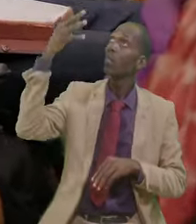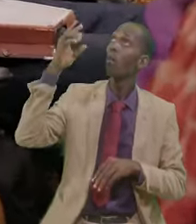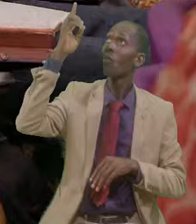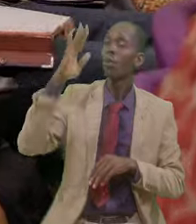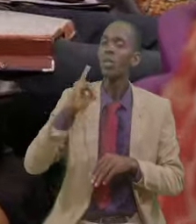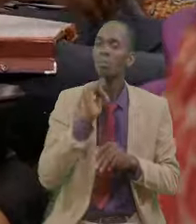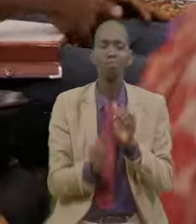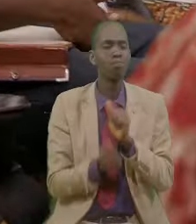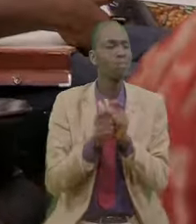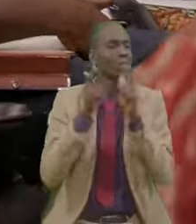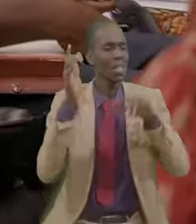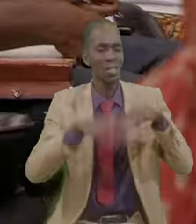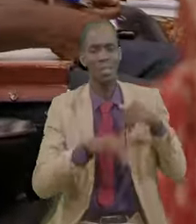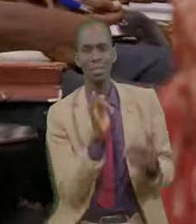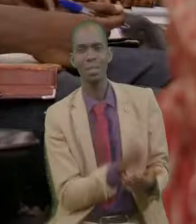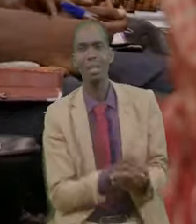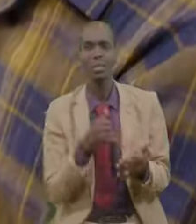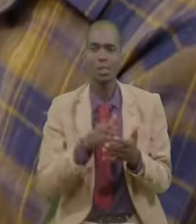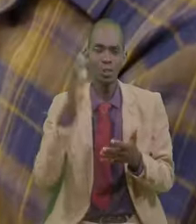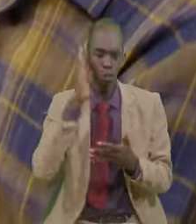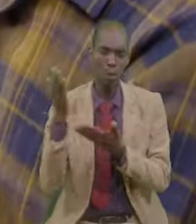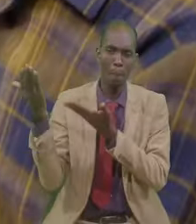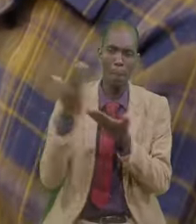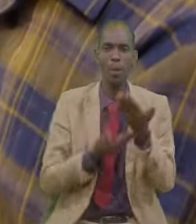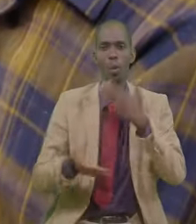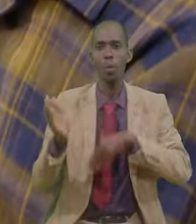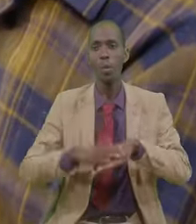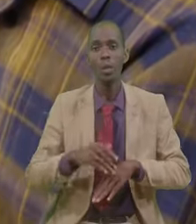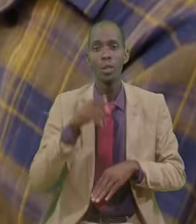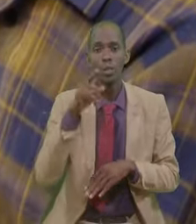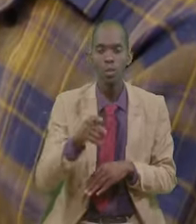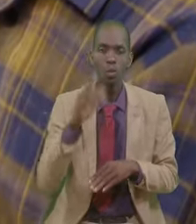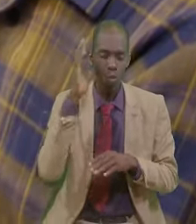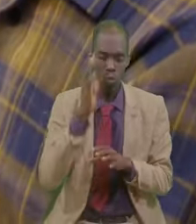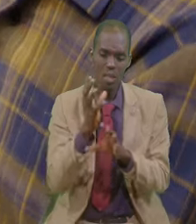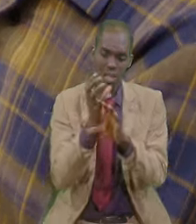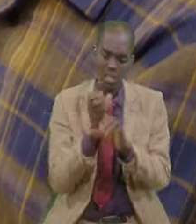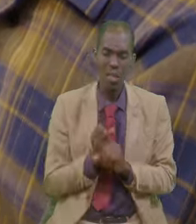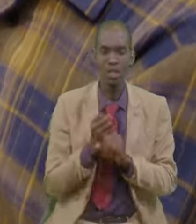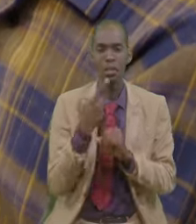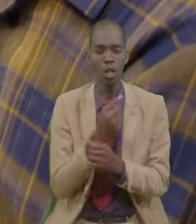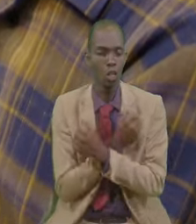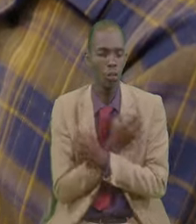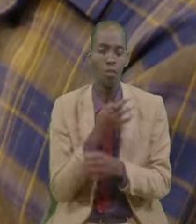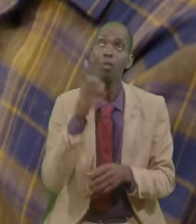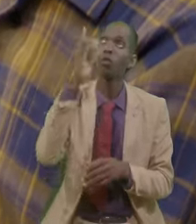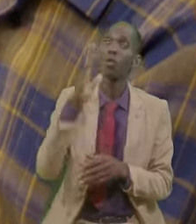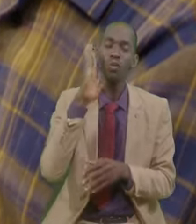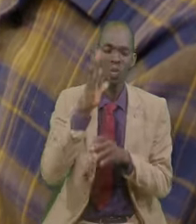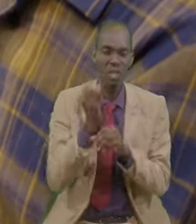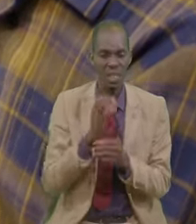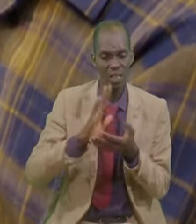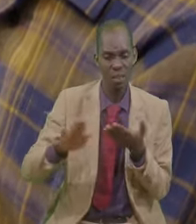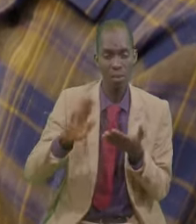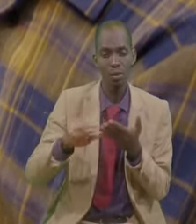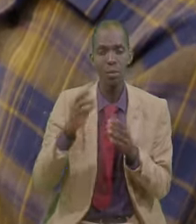you. It will bring you back. You will experience the love of God tonight, the forgiveness of God tonight, the freedom from